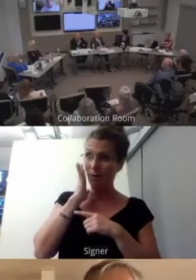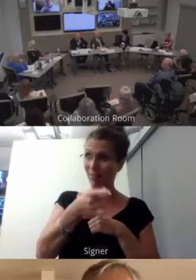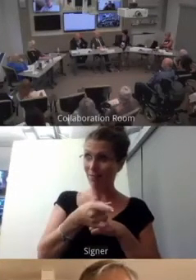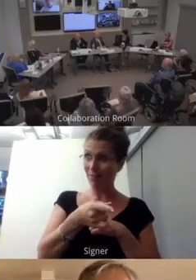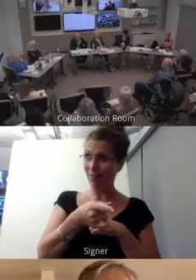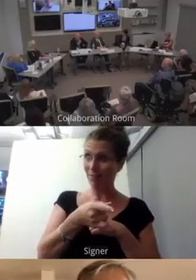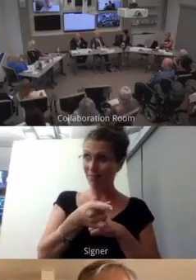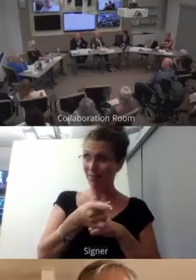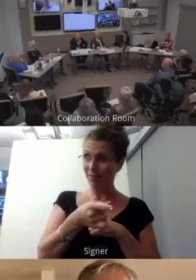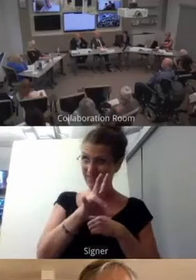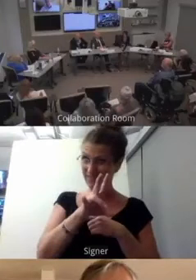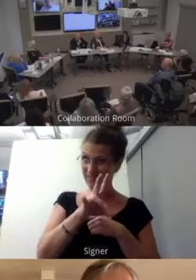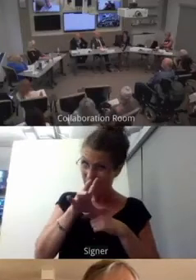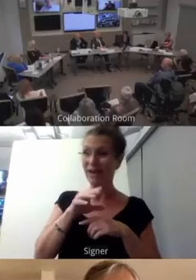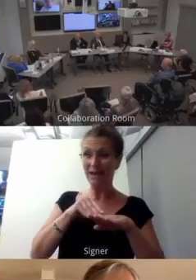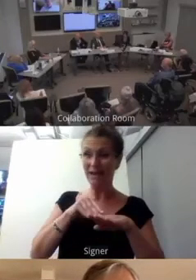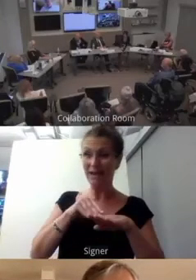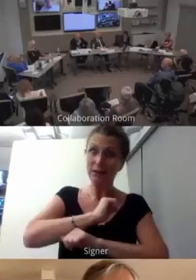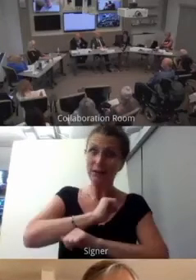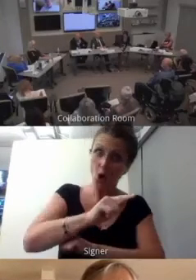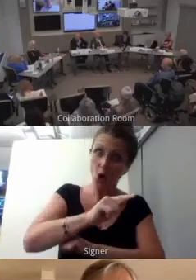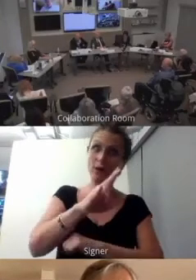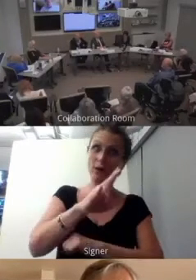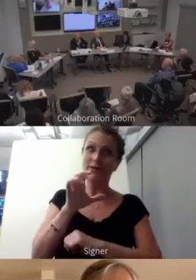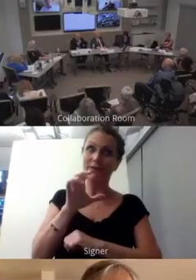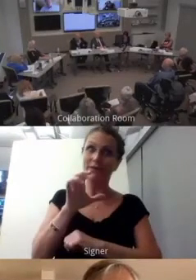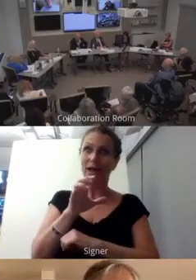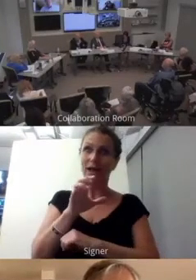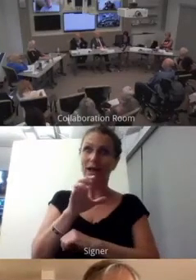Or to have the ability to,